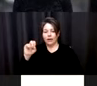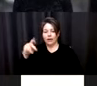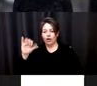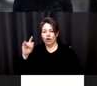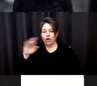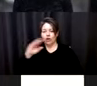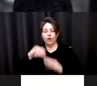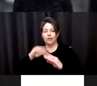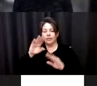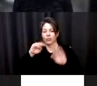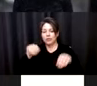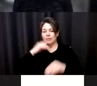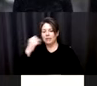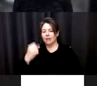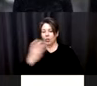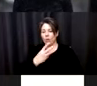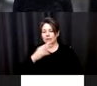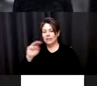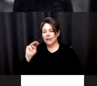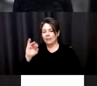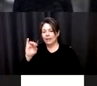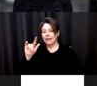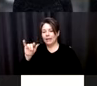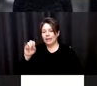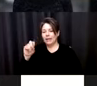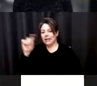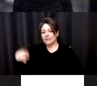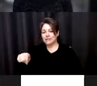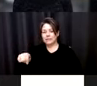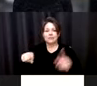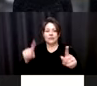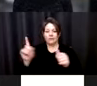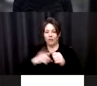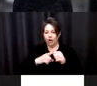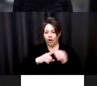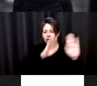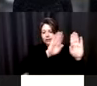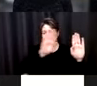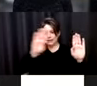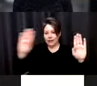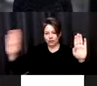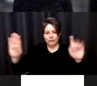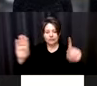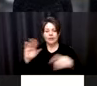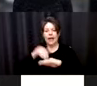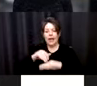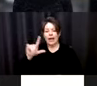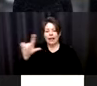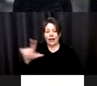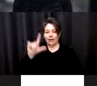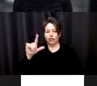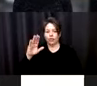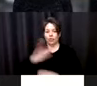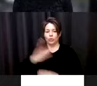Southwest in Midland, Texas. This is the first installation, and it's at the Lancaster Museum of